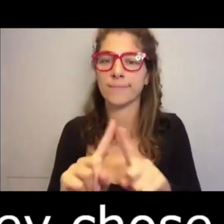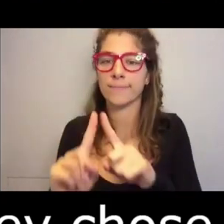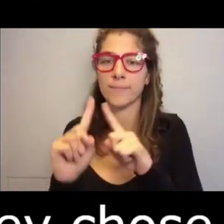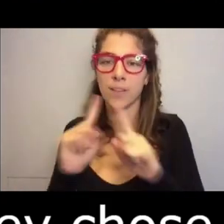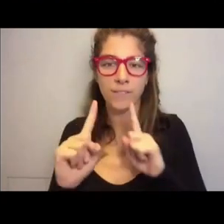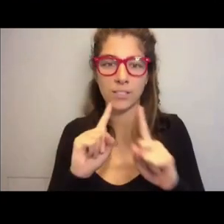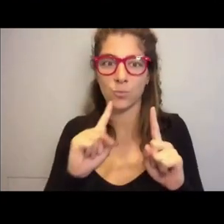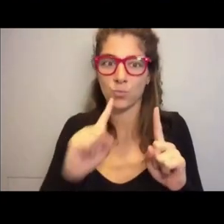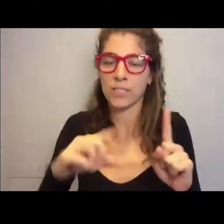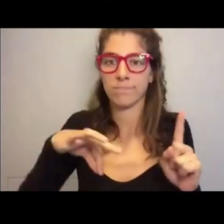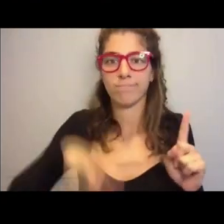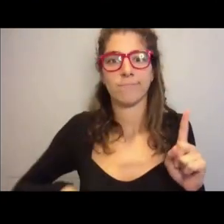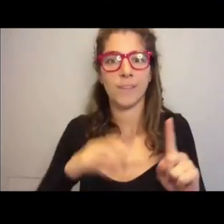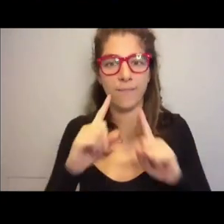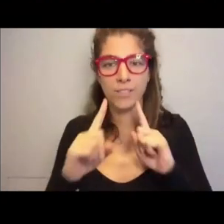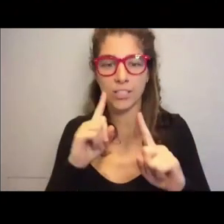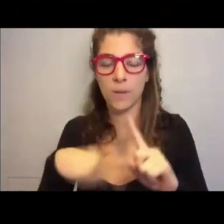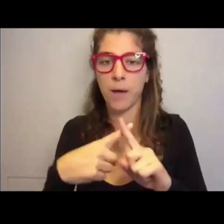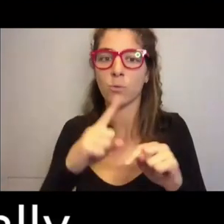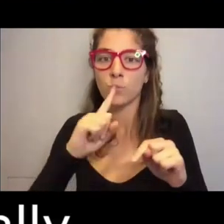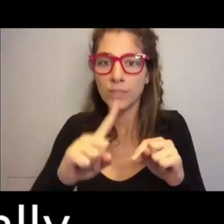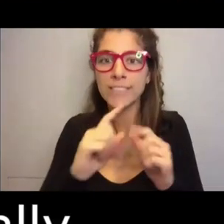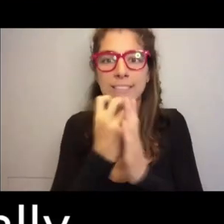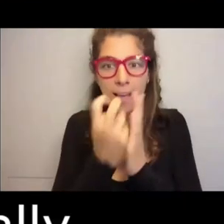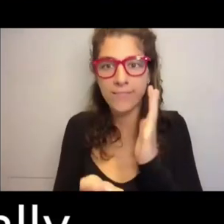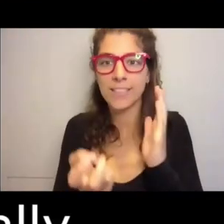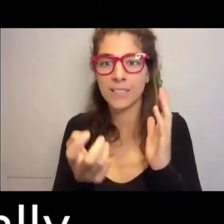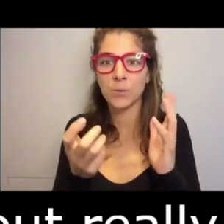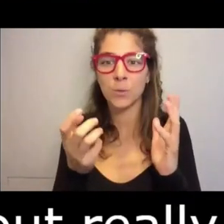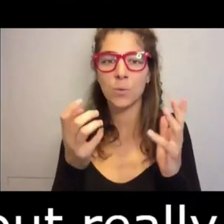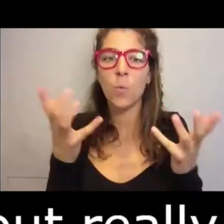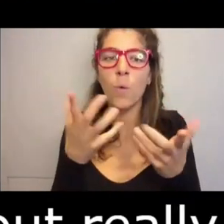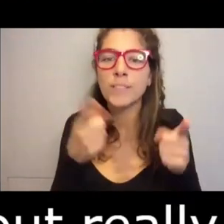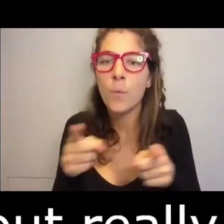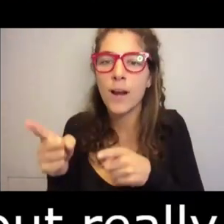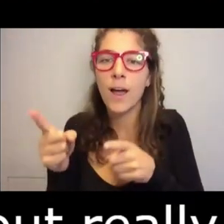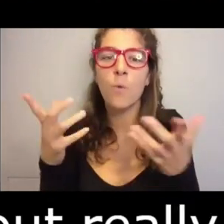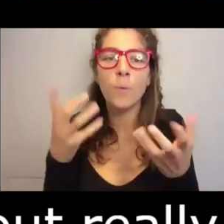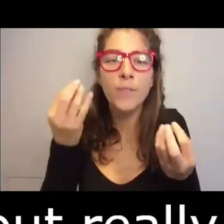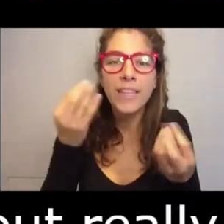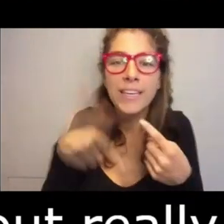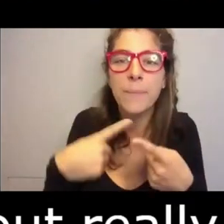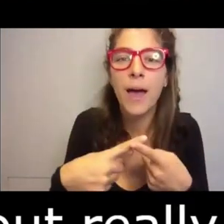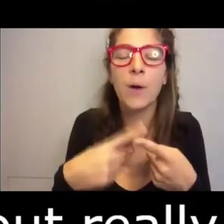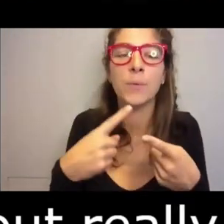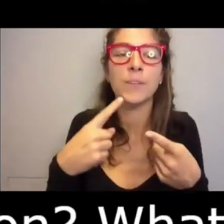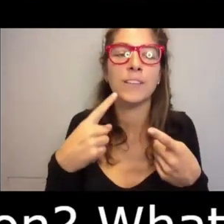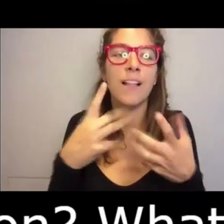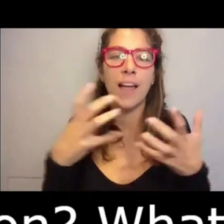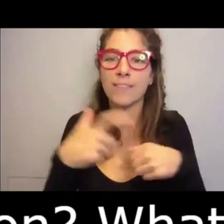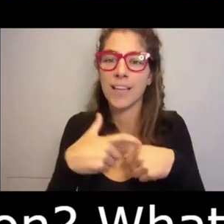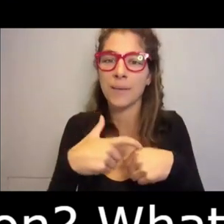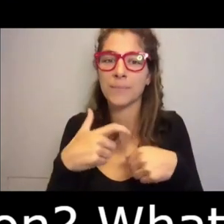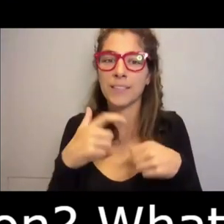are the really fruitful conversations about really diving into what's going on, what were you thinking about. A lot of times